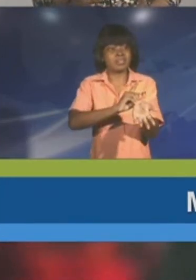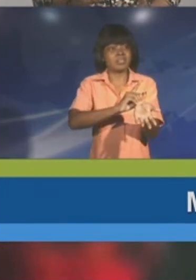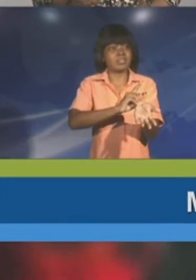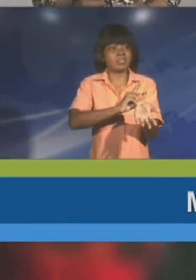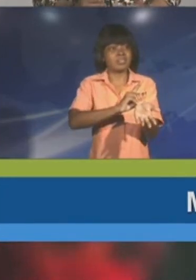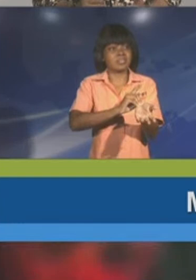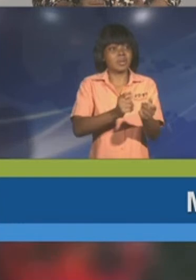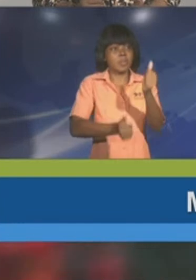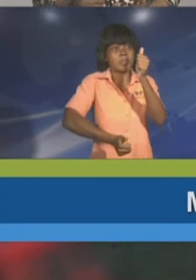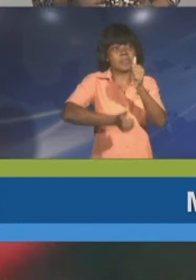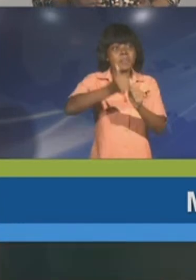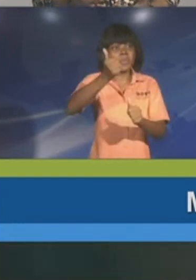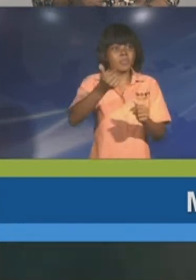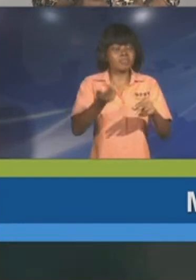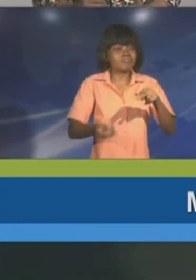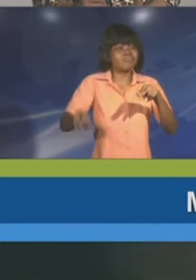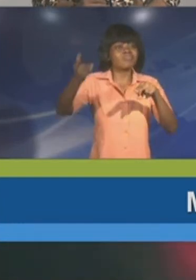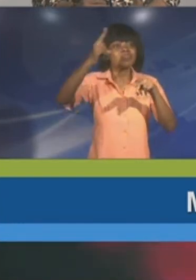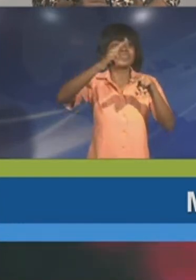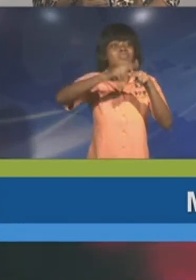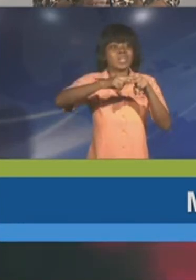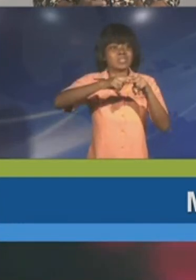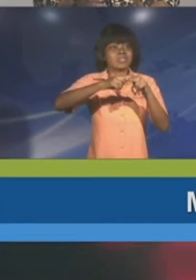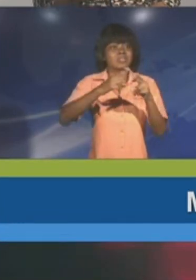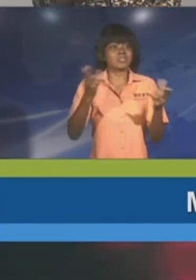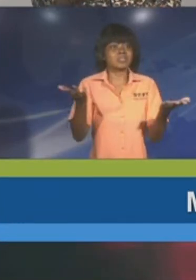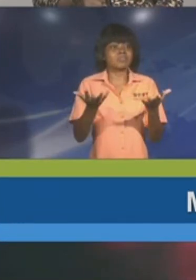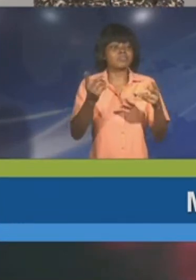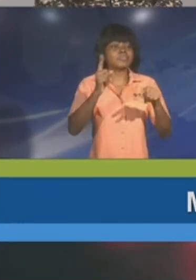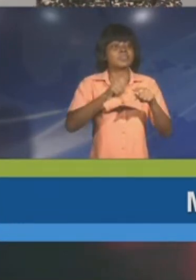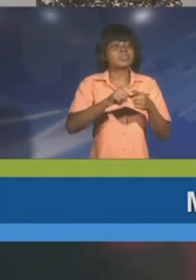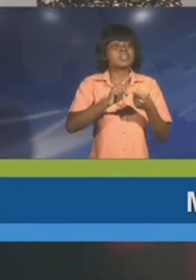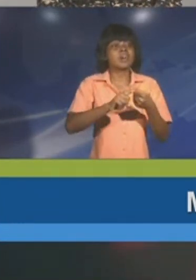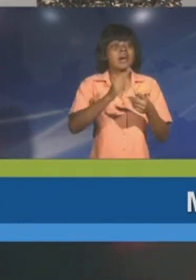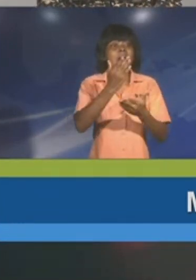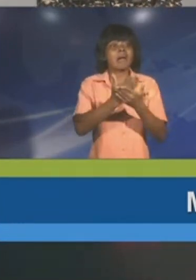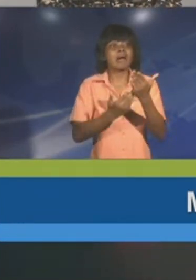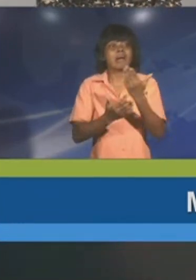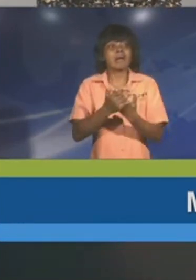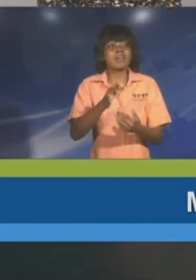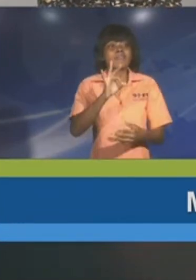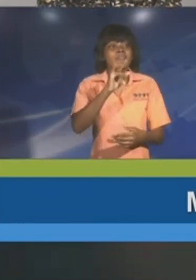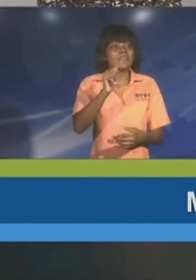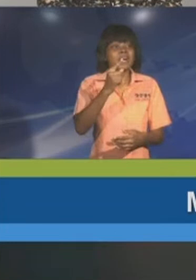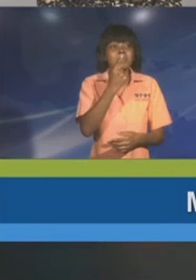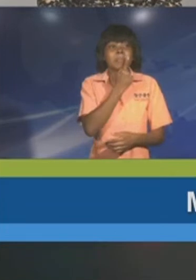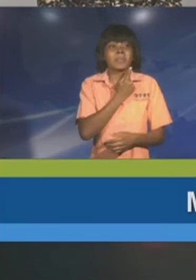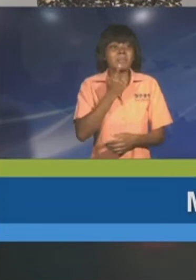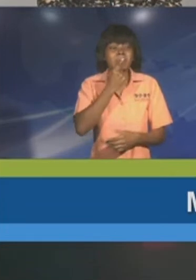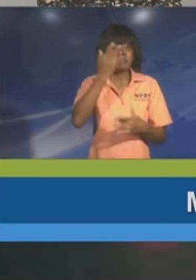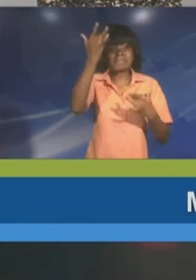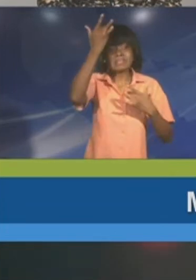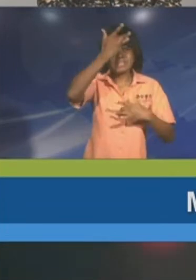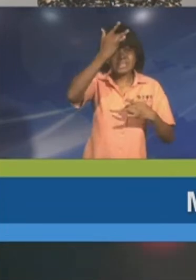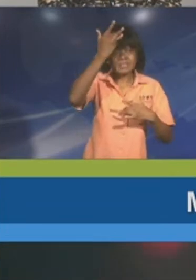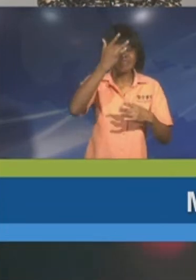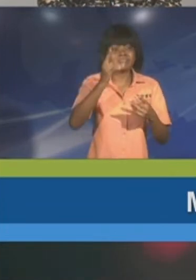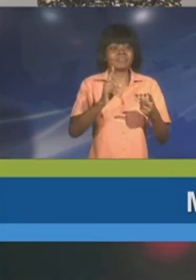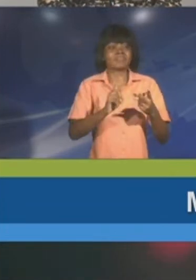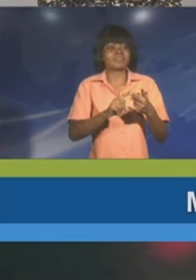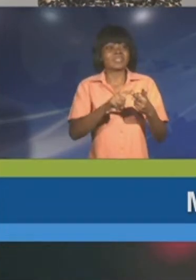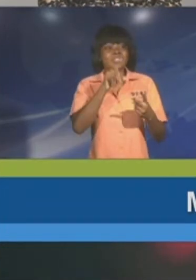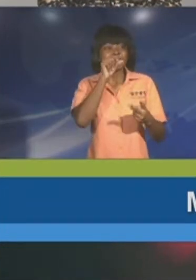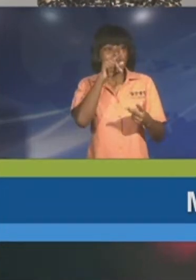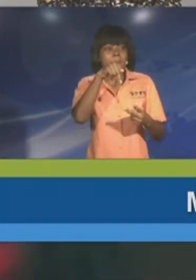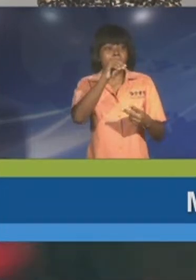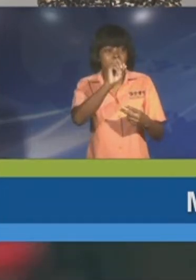illnesses, hand, foot, and mouth, and chicken pox. So again, you can see the signs. Most of you, if you're not sure what chicken pox looks like, ask your